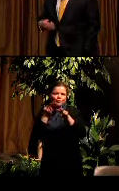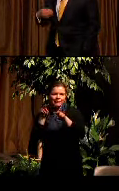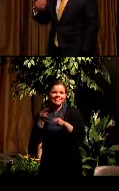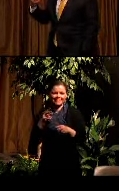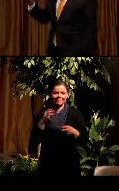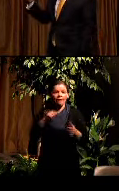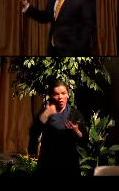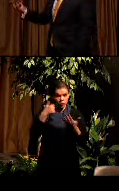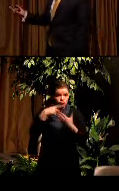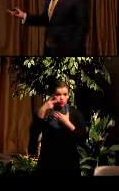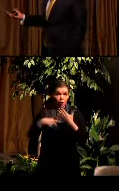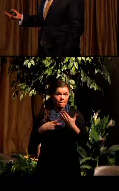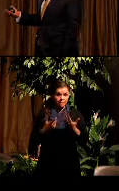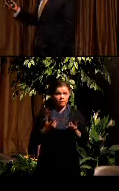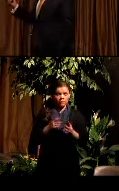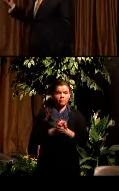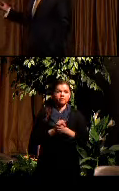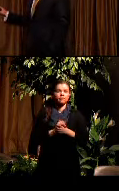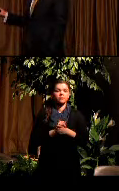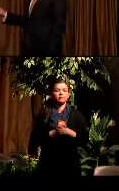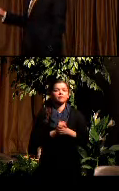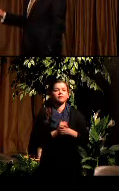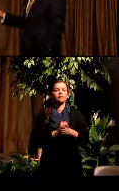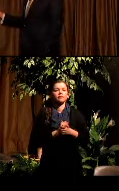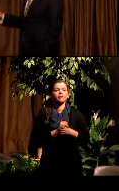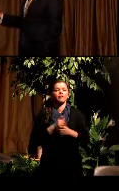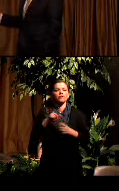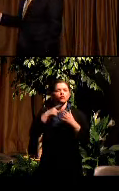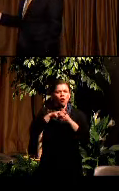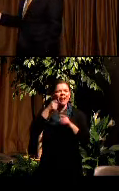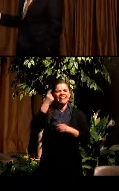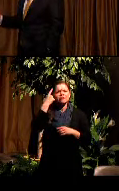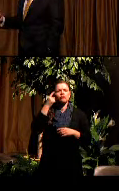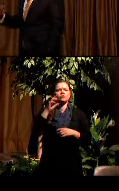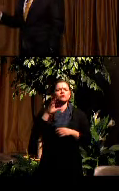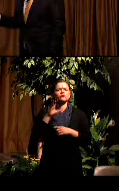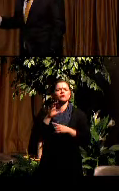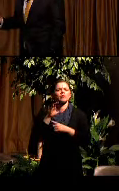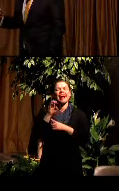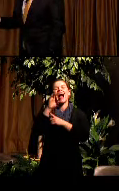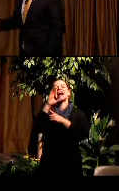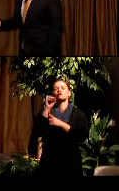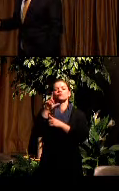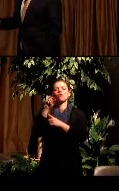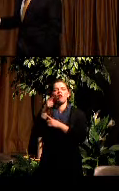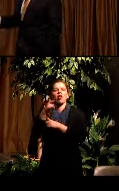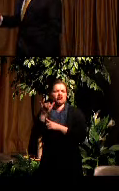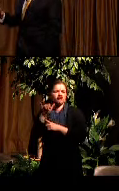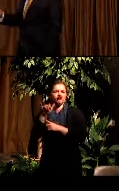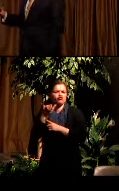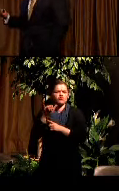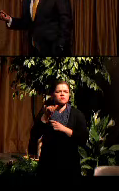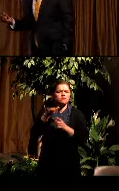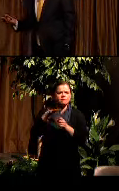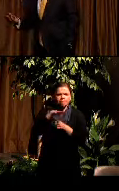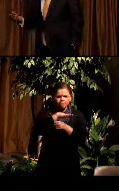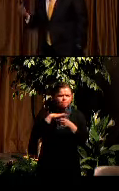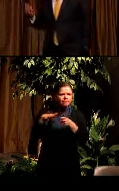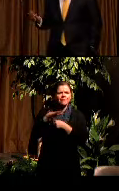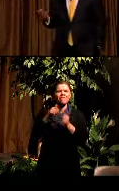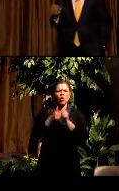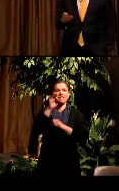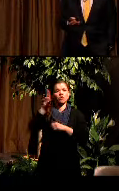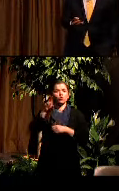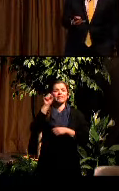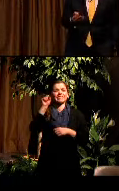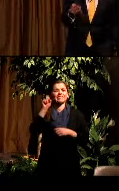starting to understand, but the fact of the matter is that almost 50% of the U.S. has been urbanized, is human-dominated, and we don't know that much